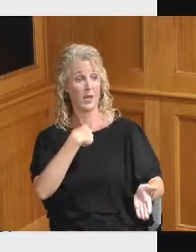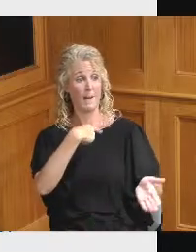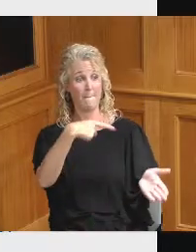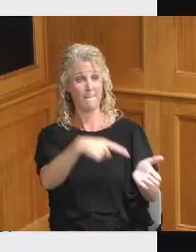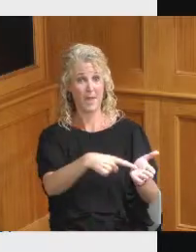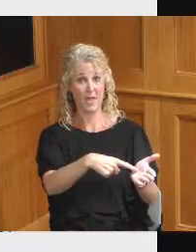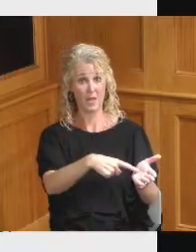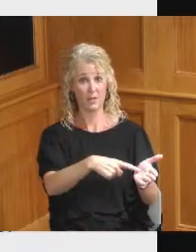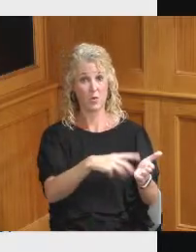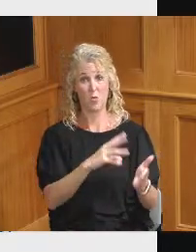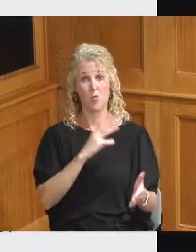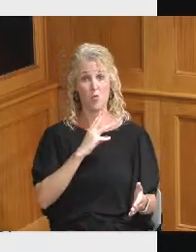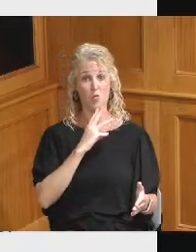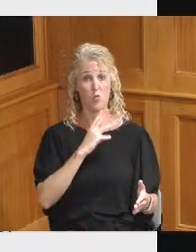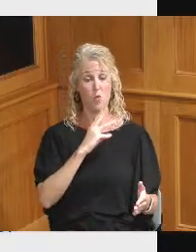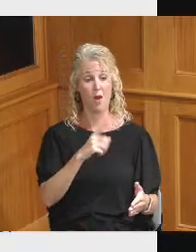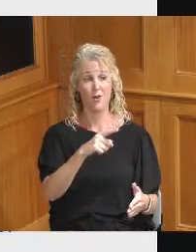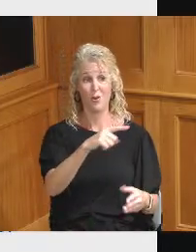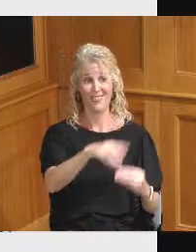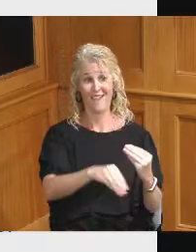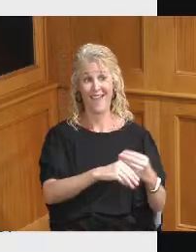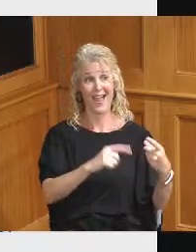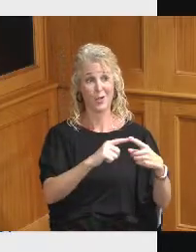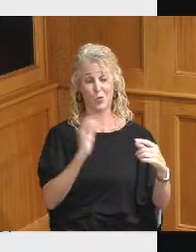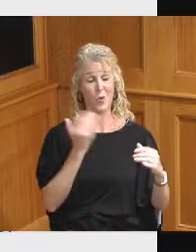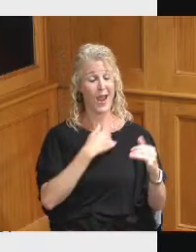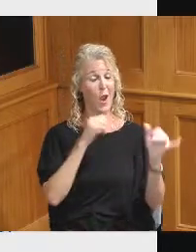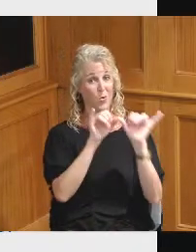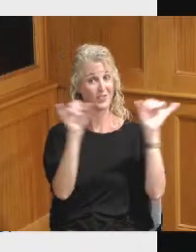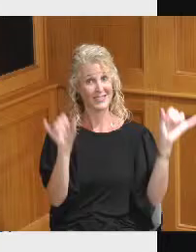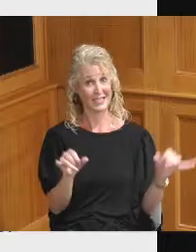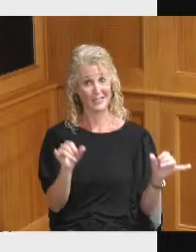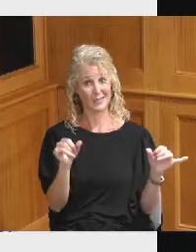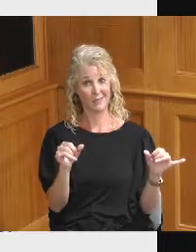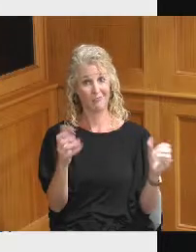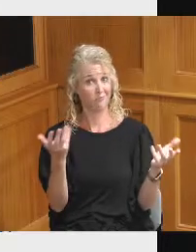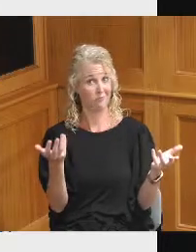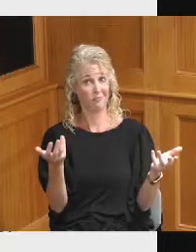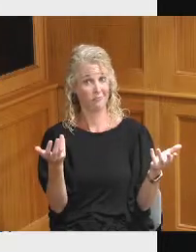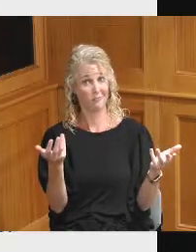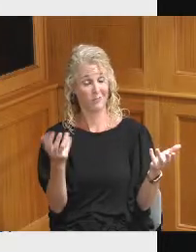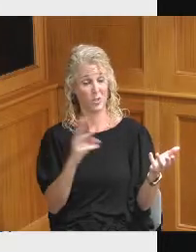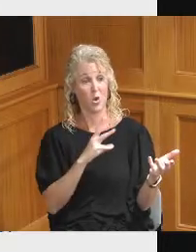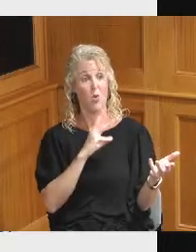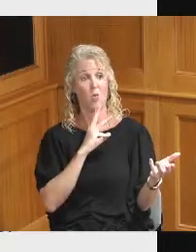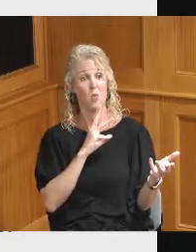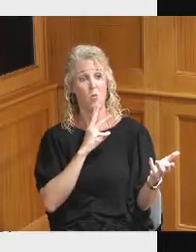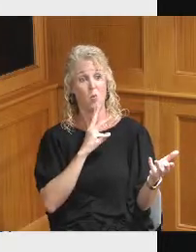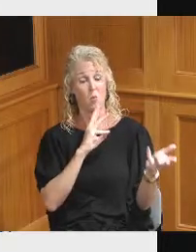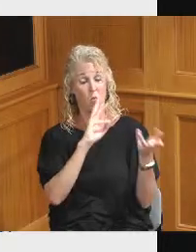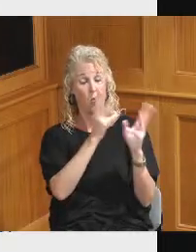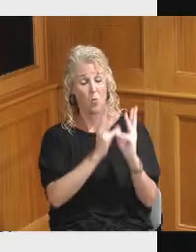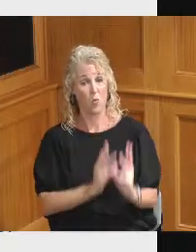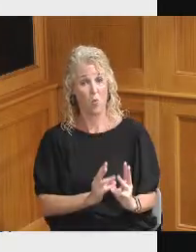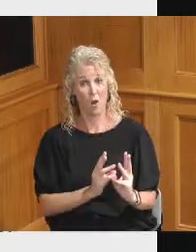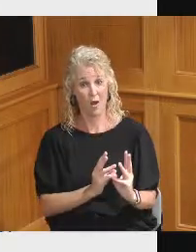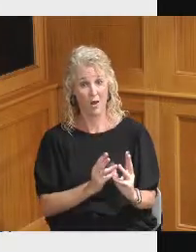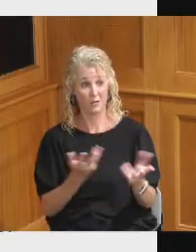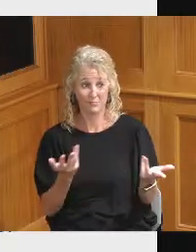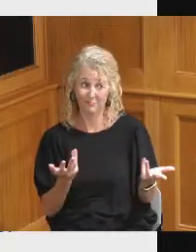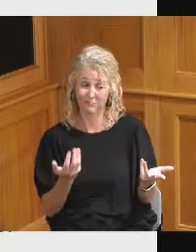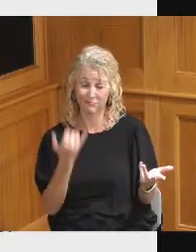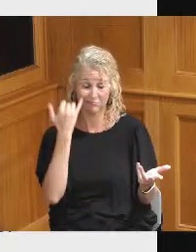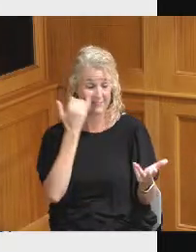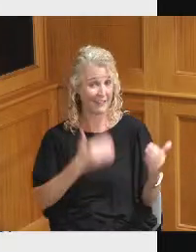either directly or indirectly. Where people are sending us excess wet weather flow beyond a reasonable